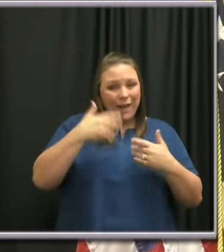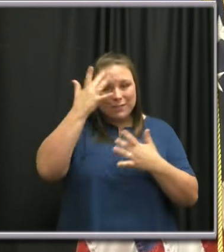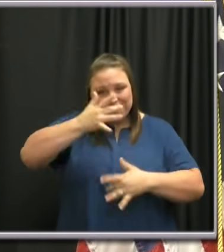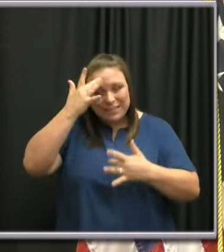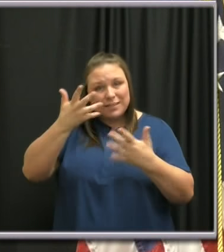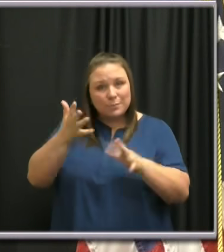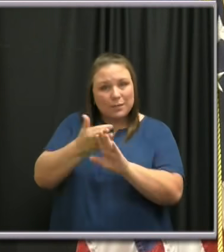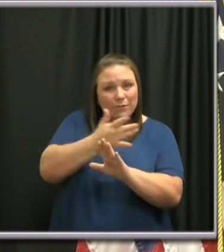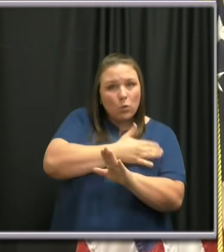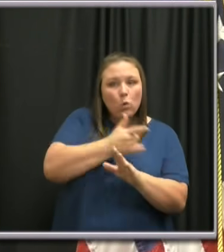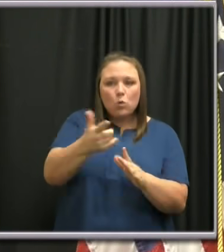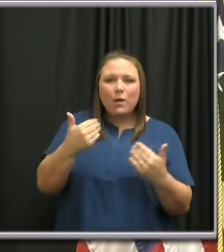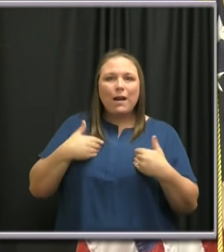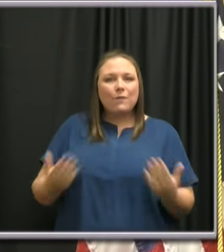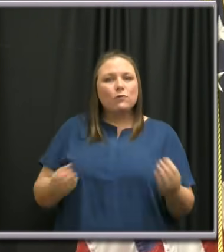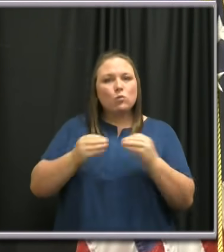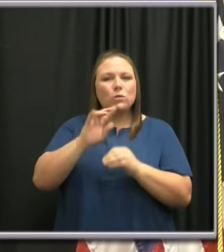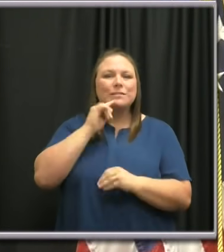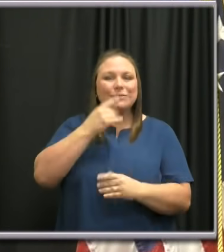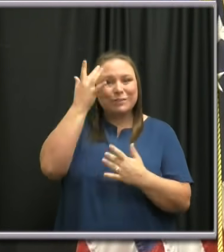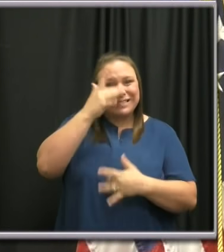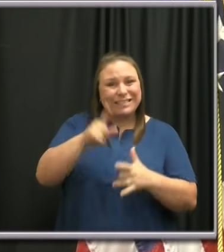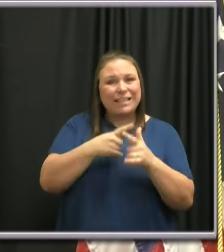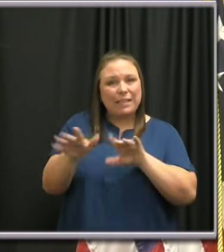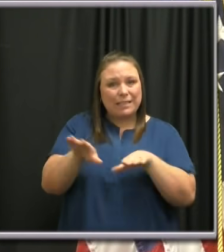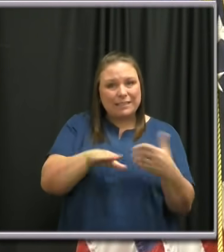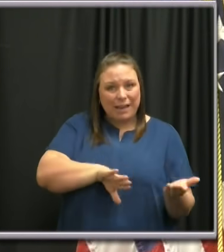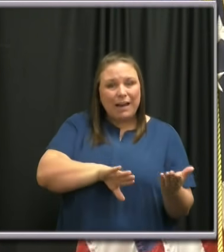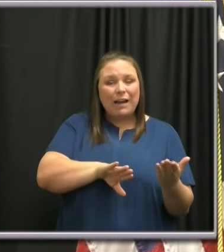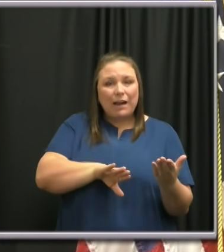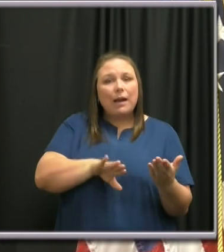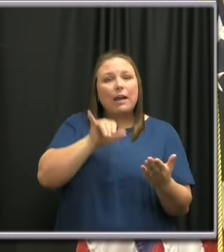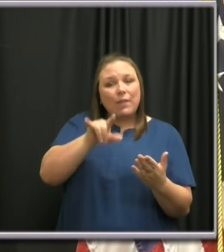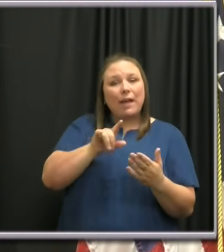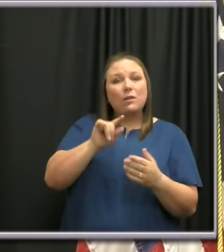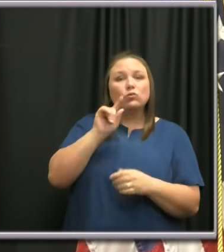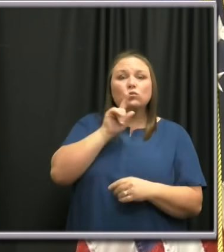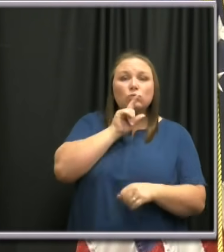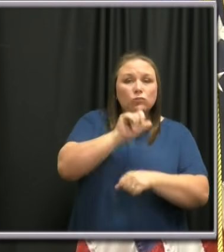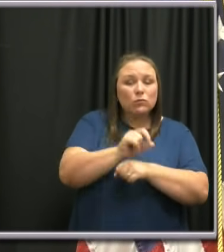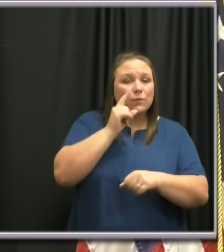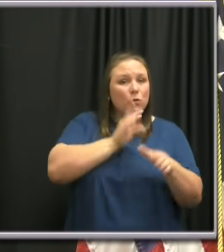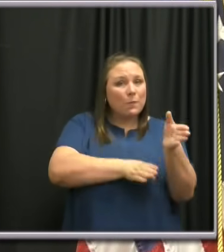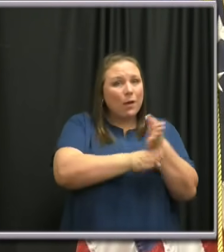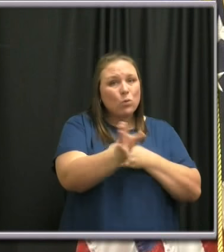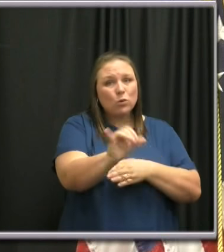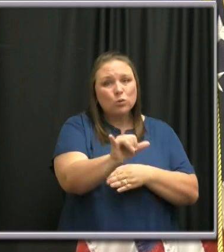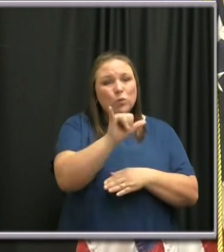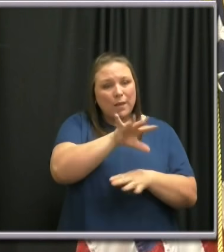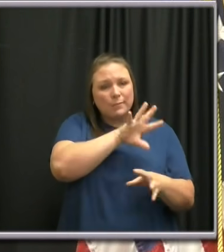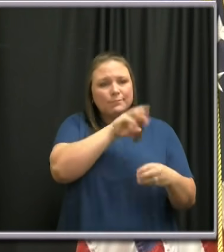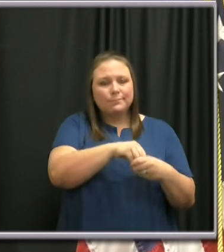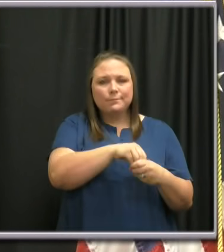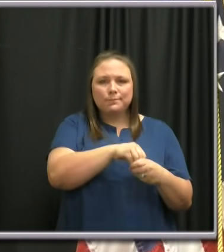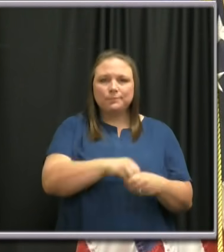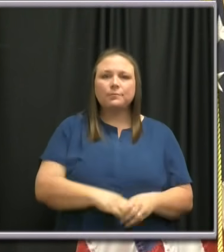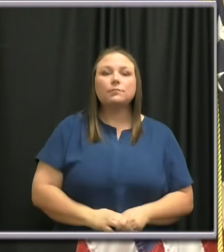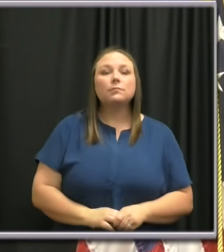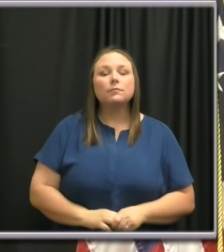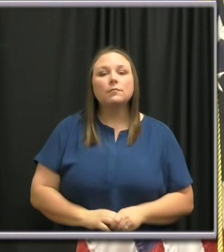more vulnerable to severe disease and dying, and that's true for minority communities, so they need to be considered vulnerable populations.